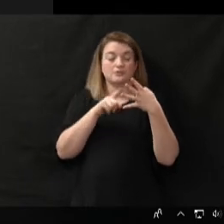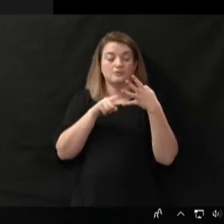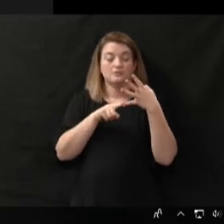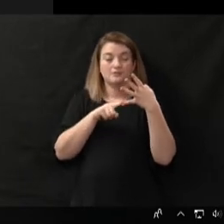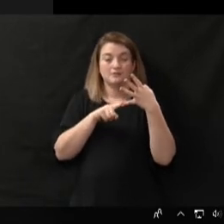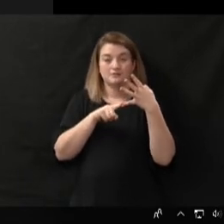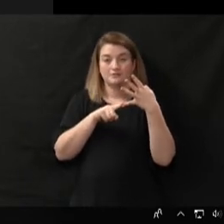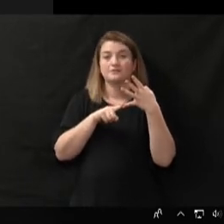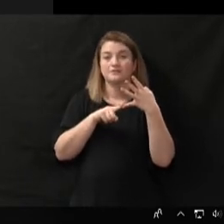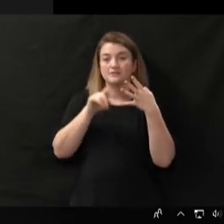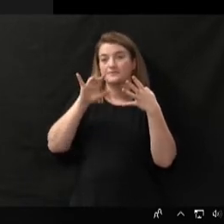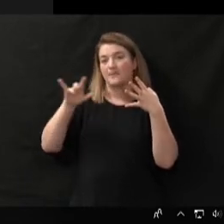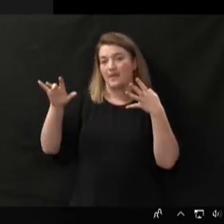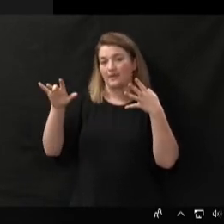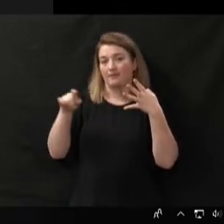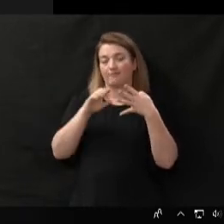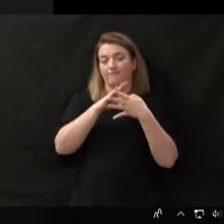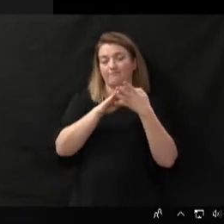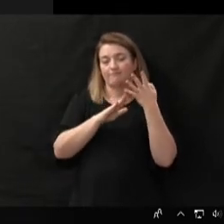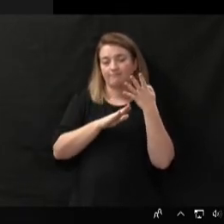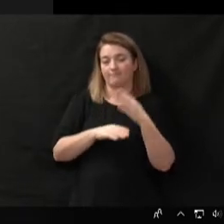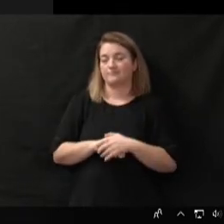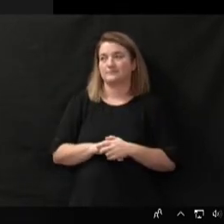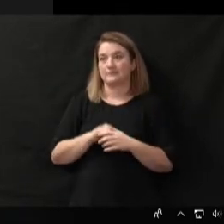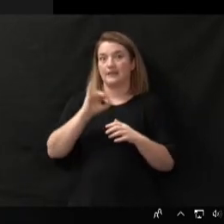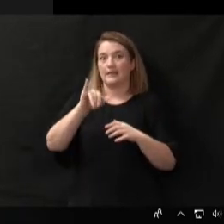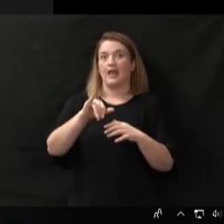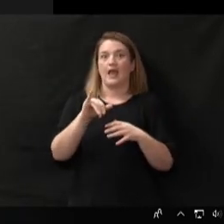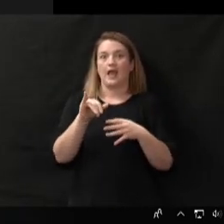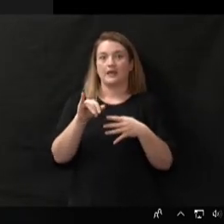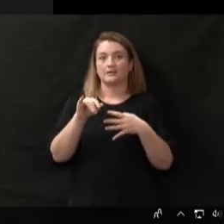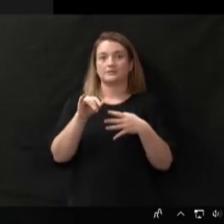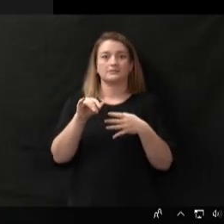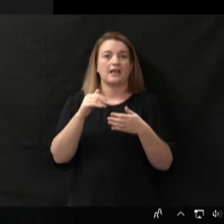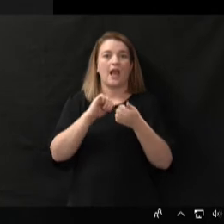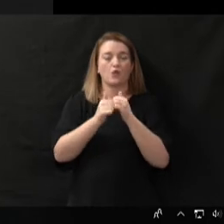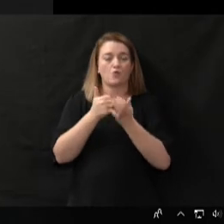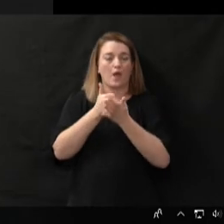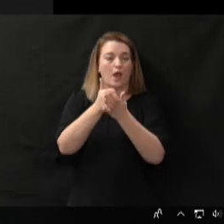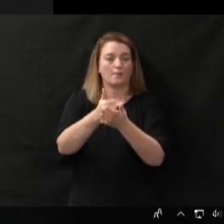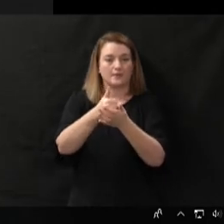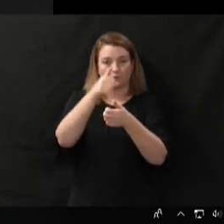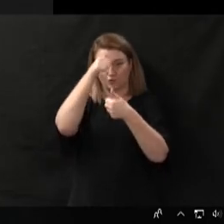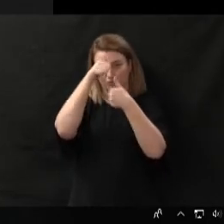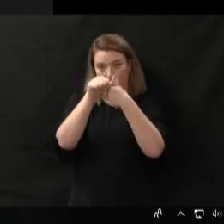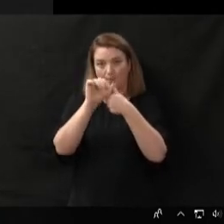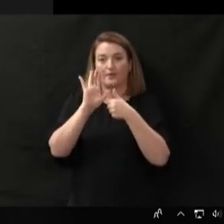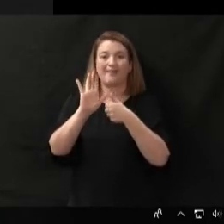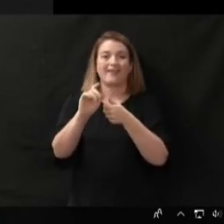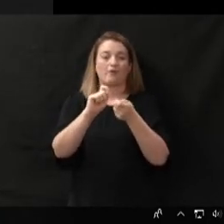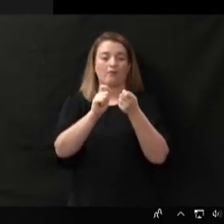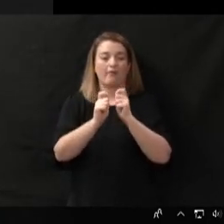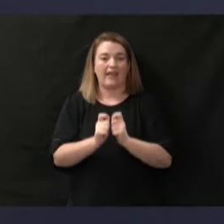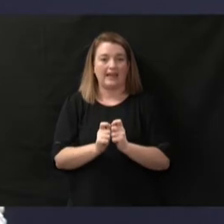a mnemonic to help the students remember their editing steps.